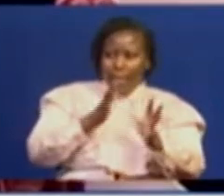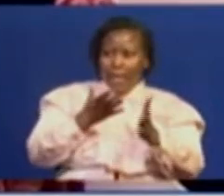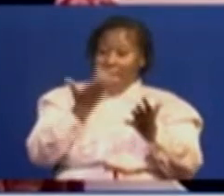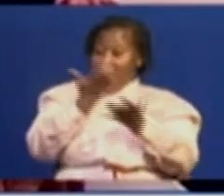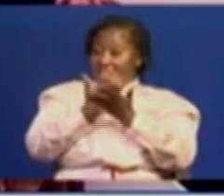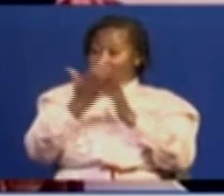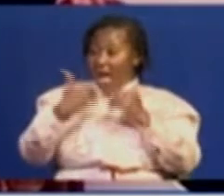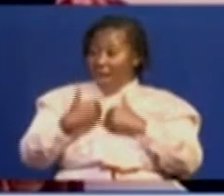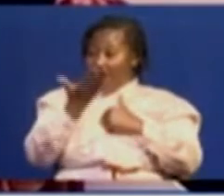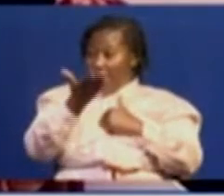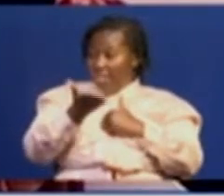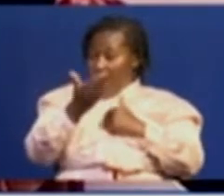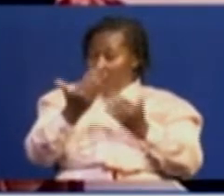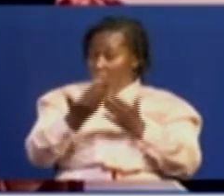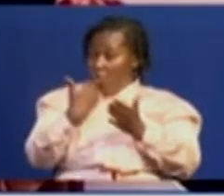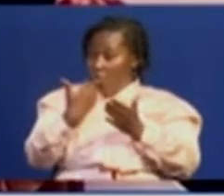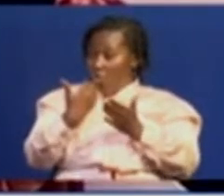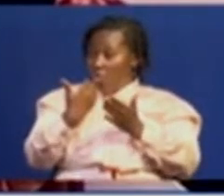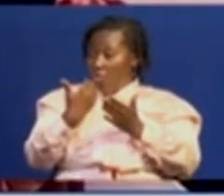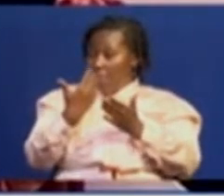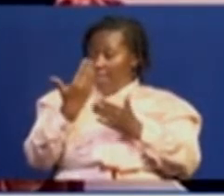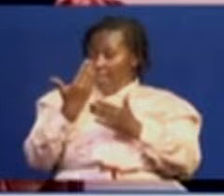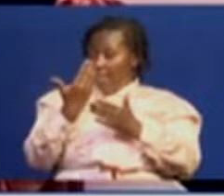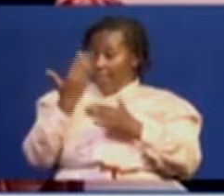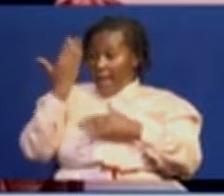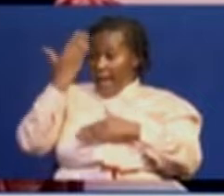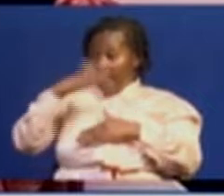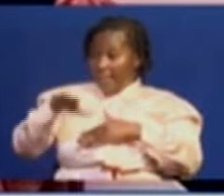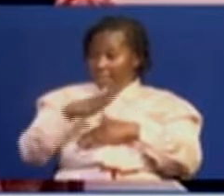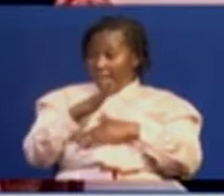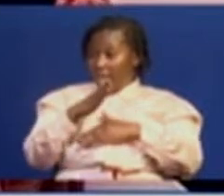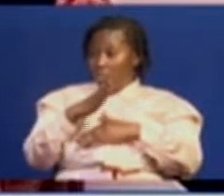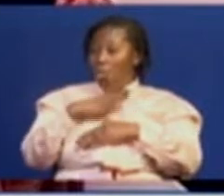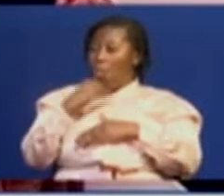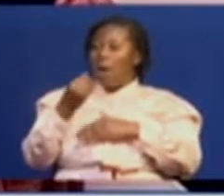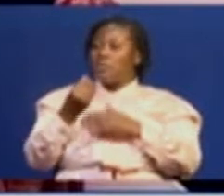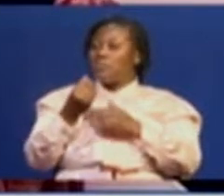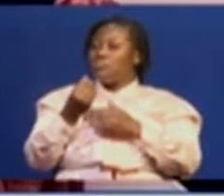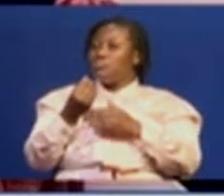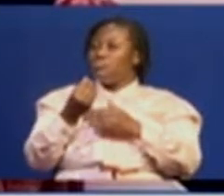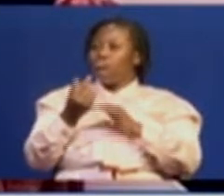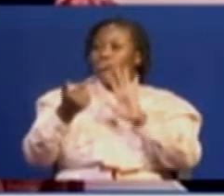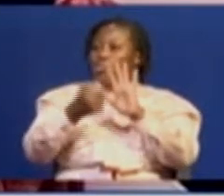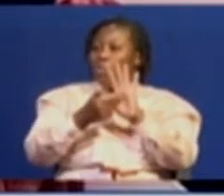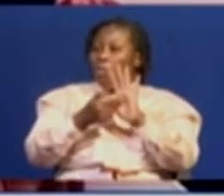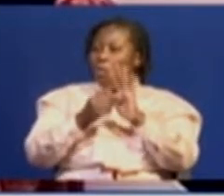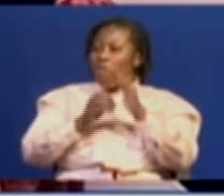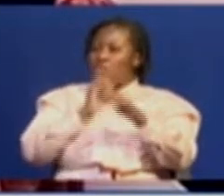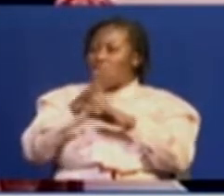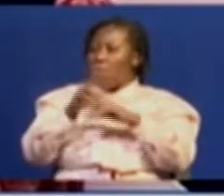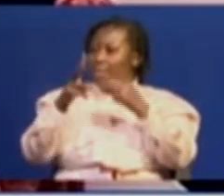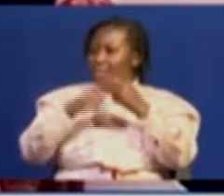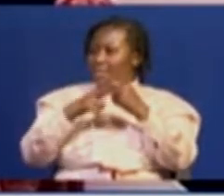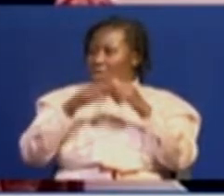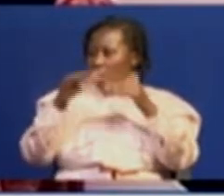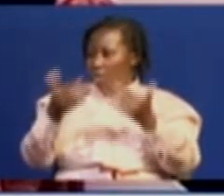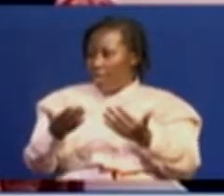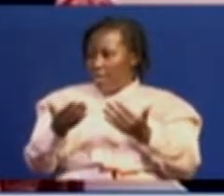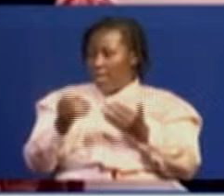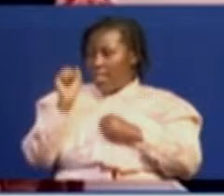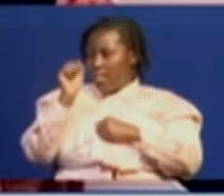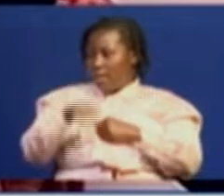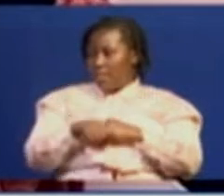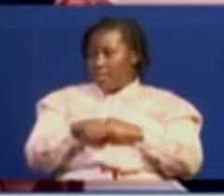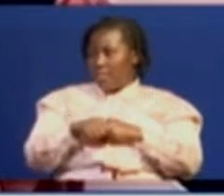Yes. Do you have evidence before this assembly? Yes. Do you want us to play video number 7 of a transcribed public